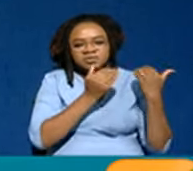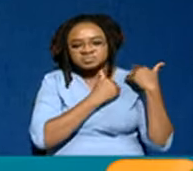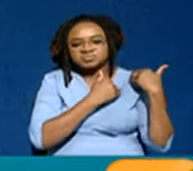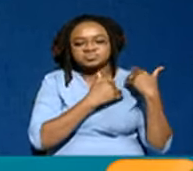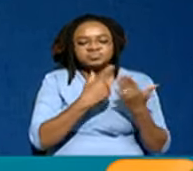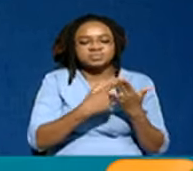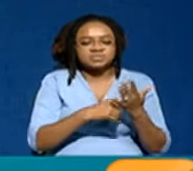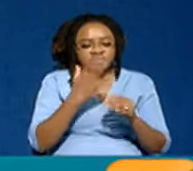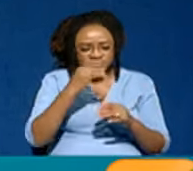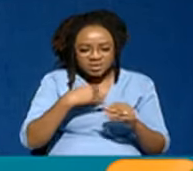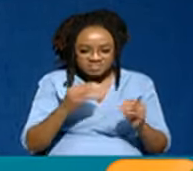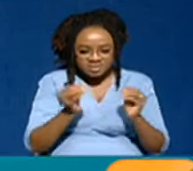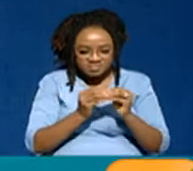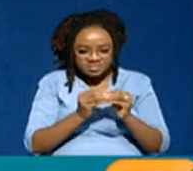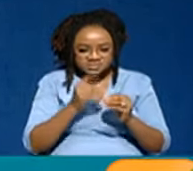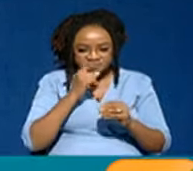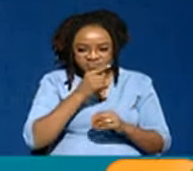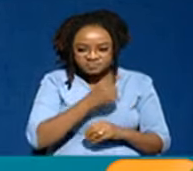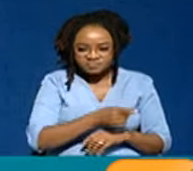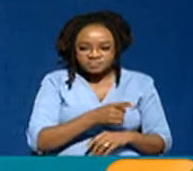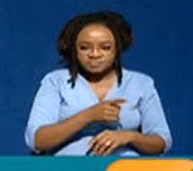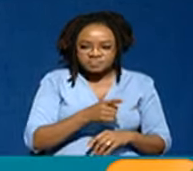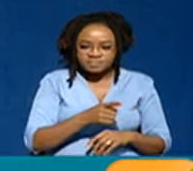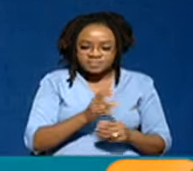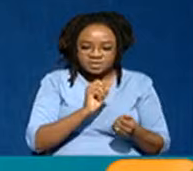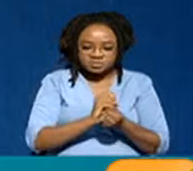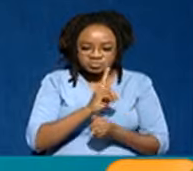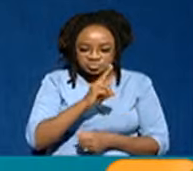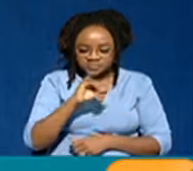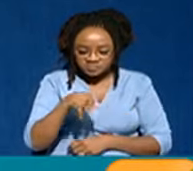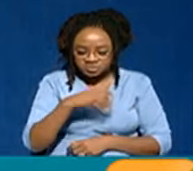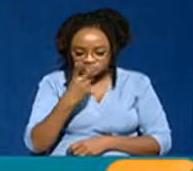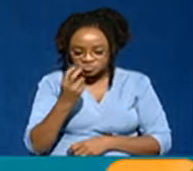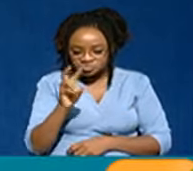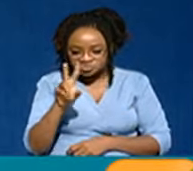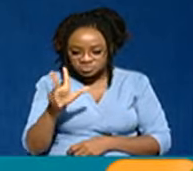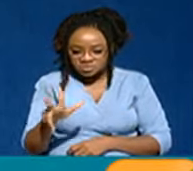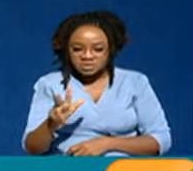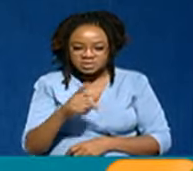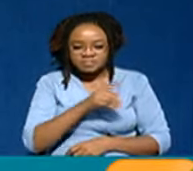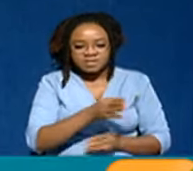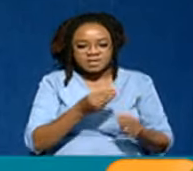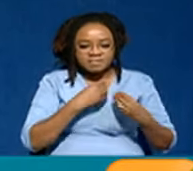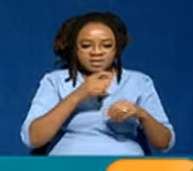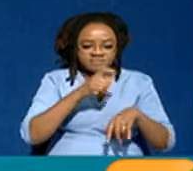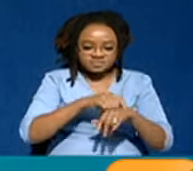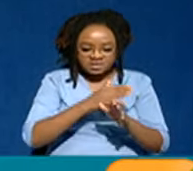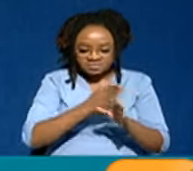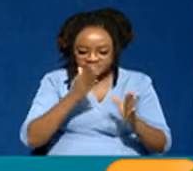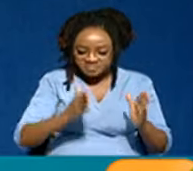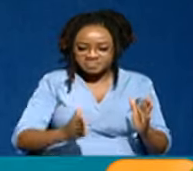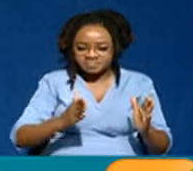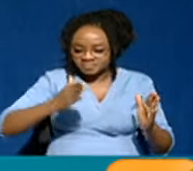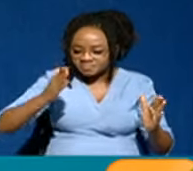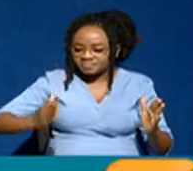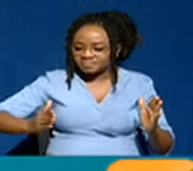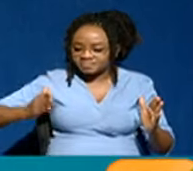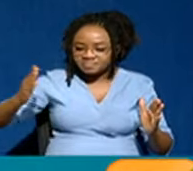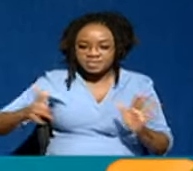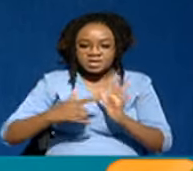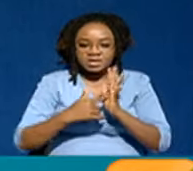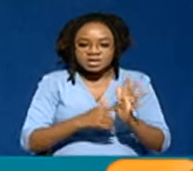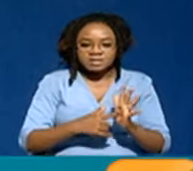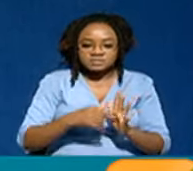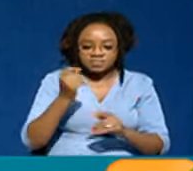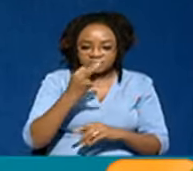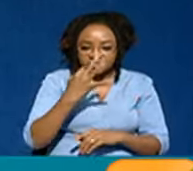an agreement, a matrix on 4th of January 2023, where they gave timelines where these things will be implemented. For example, the basic salary was to be paid by